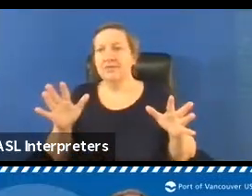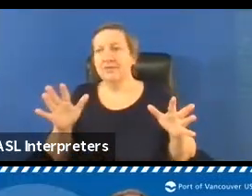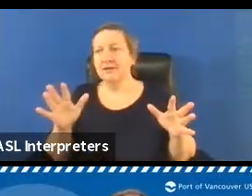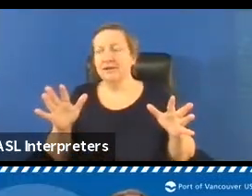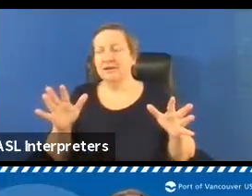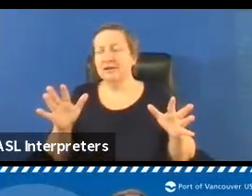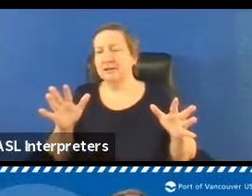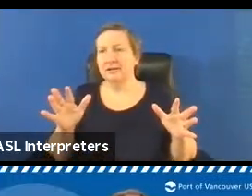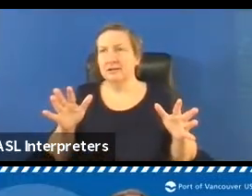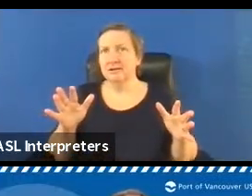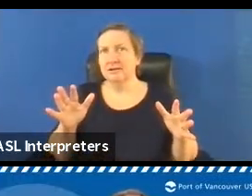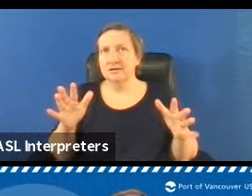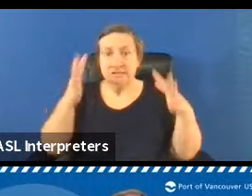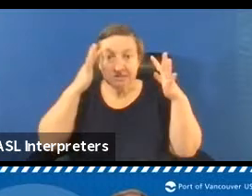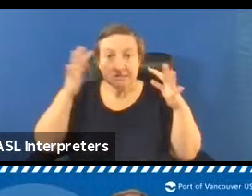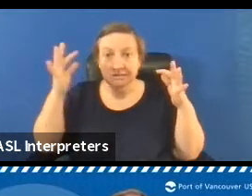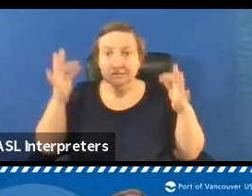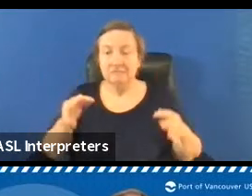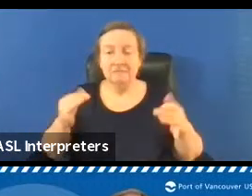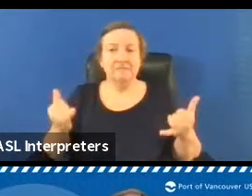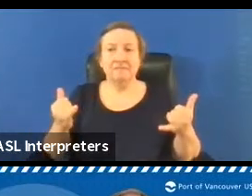off the table at this point.